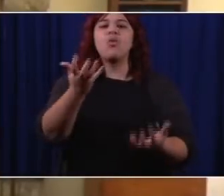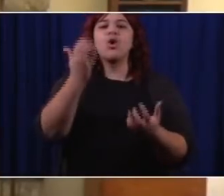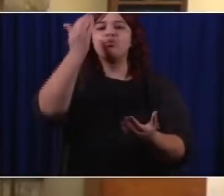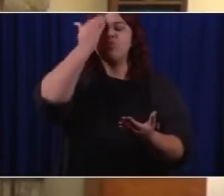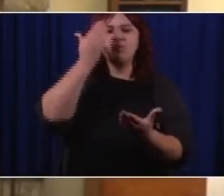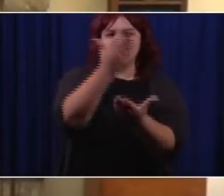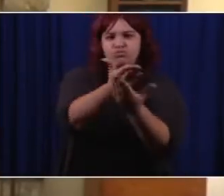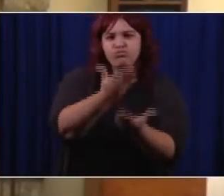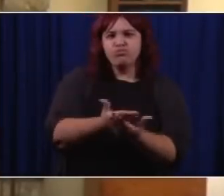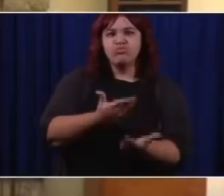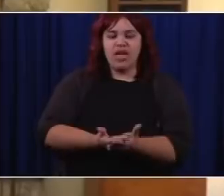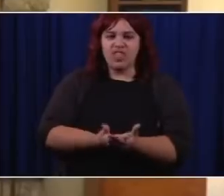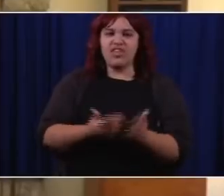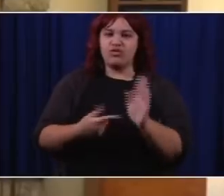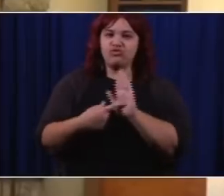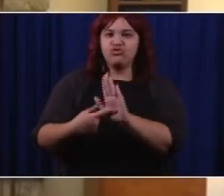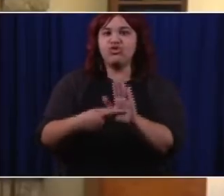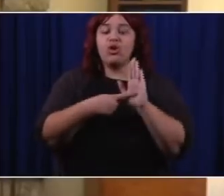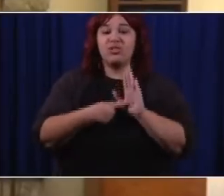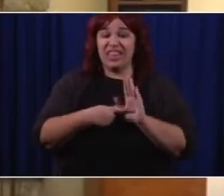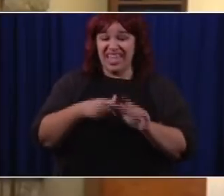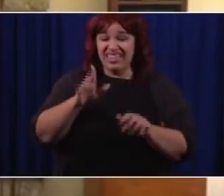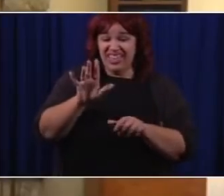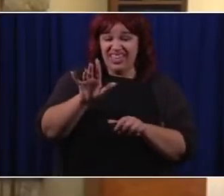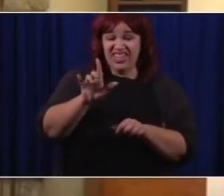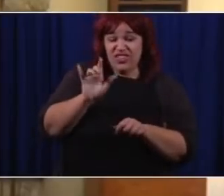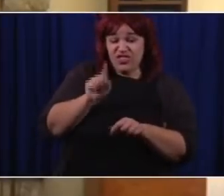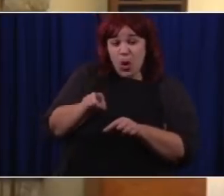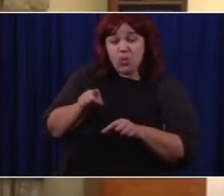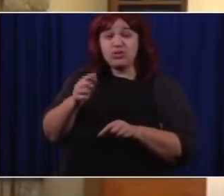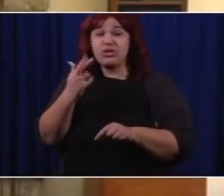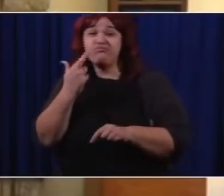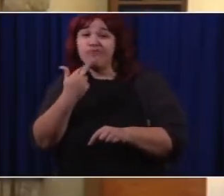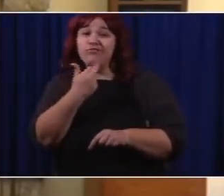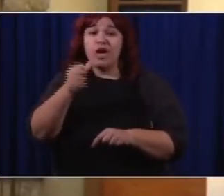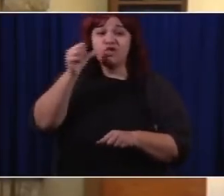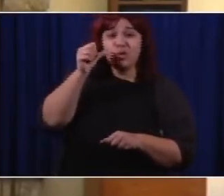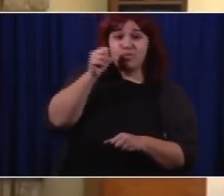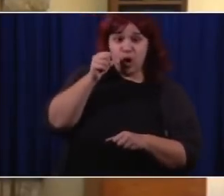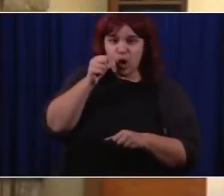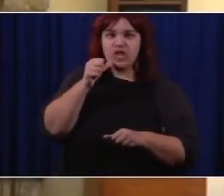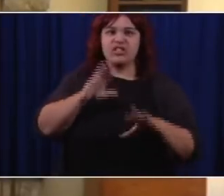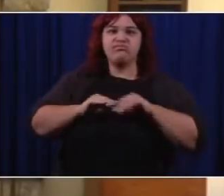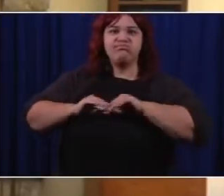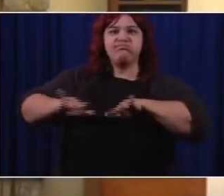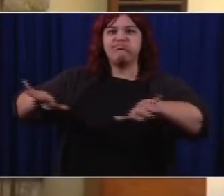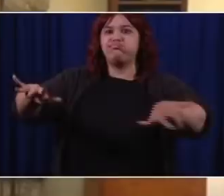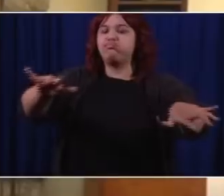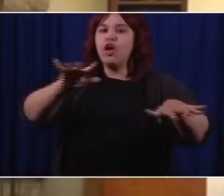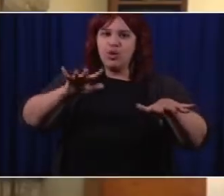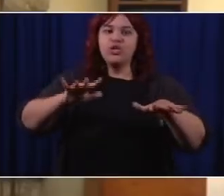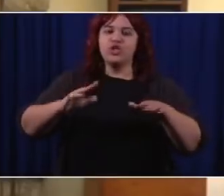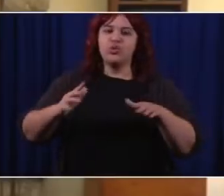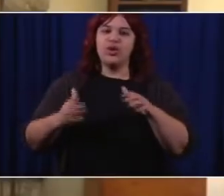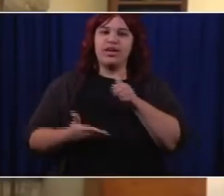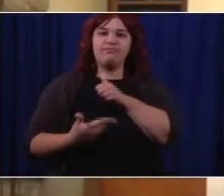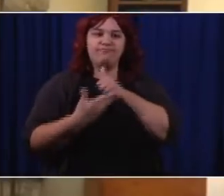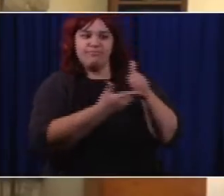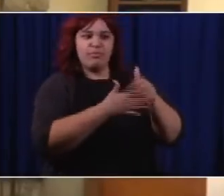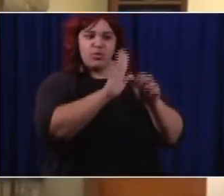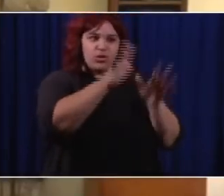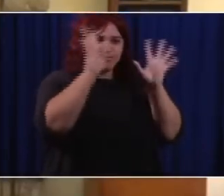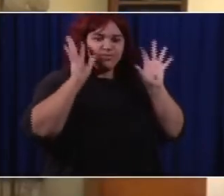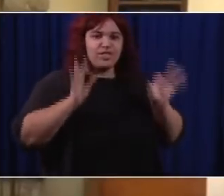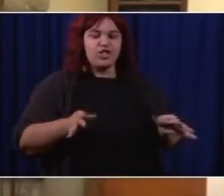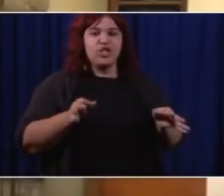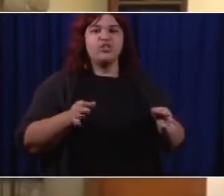tracing that confirms spread is a real problem in those establishments and would drive your decision? And since you regularly share problems with us